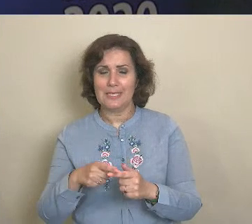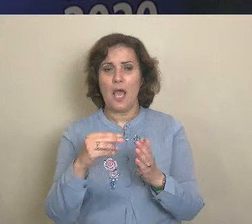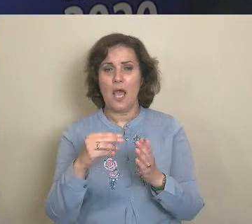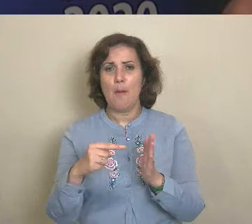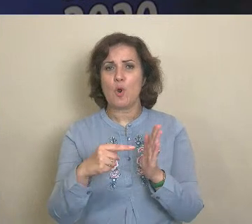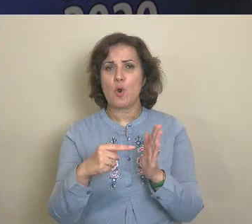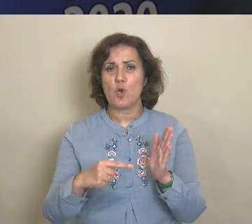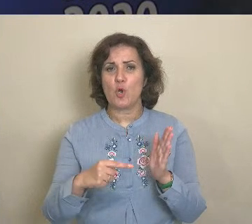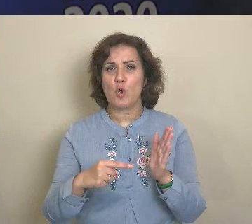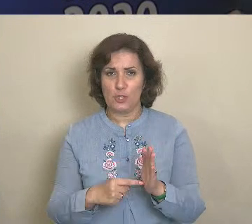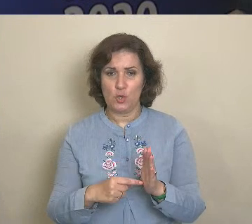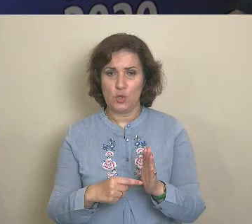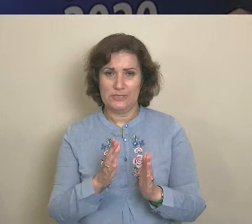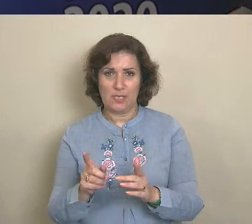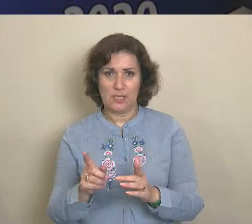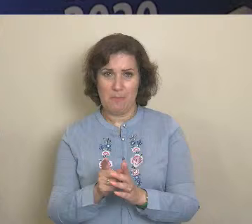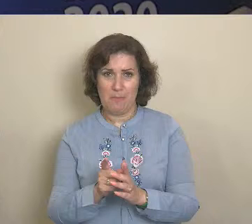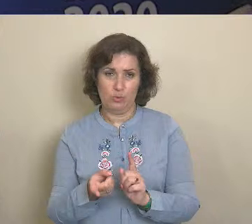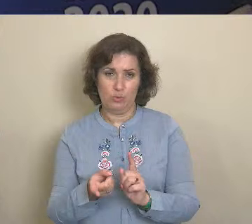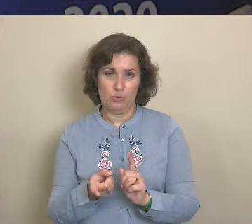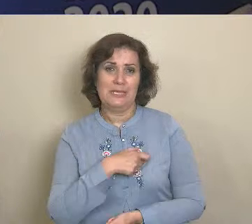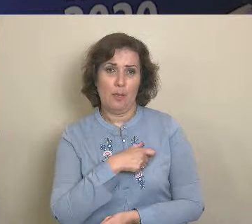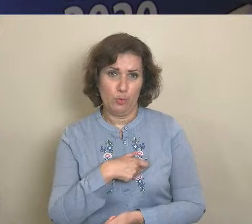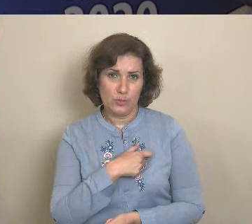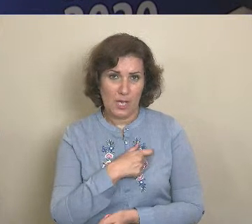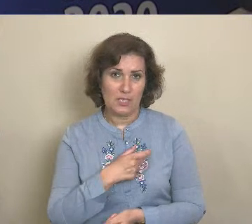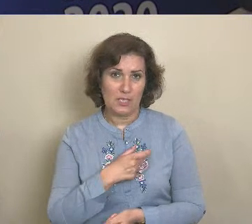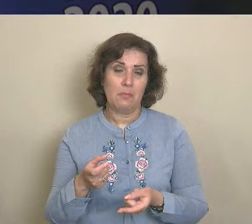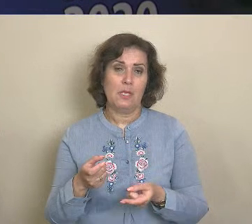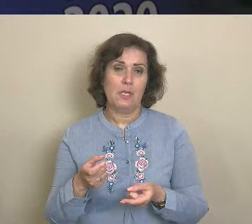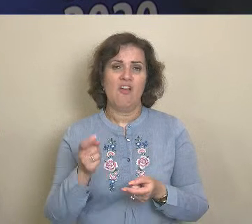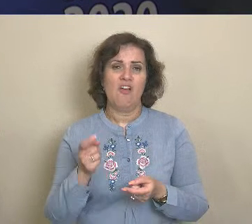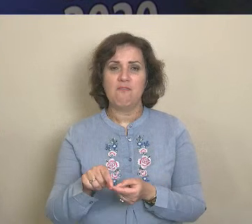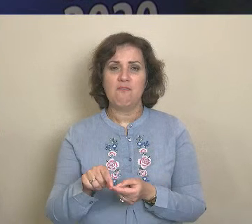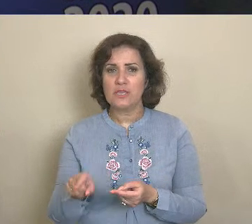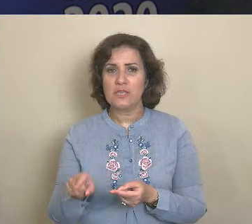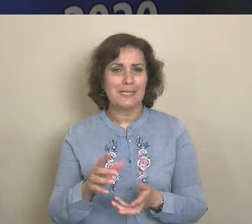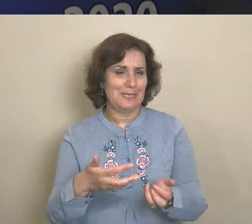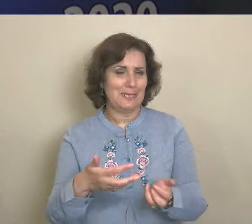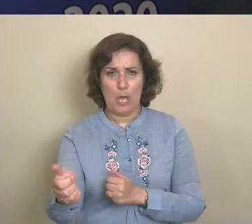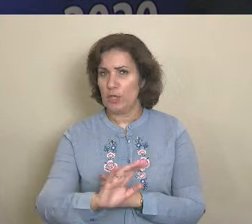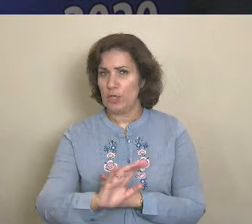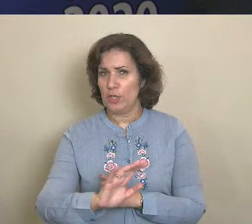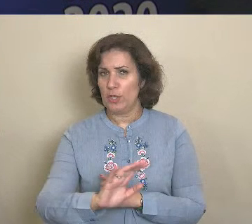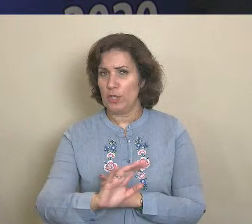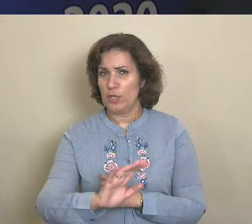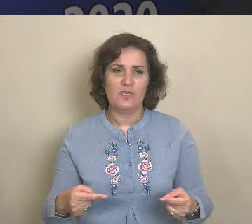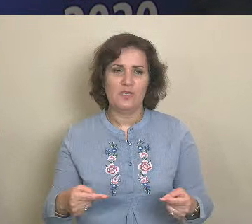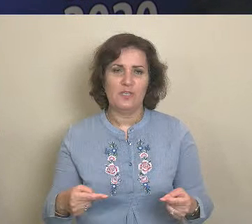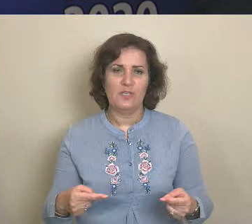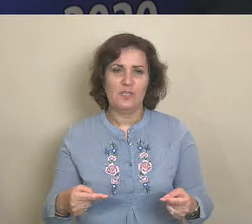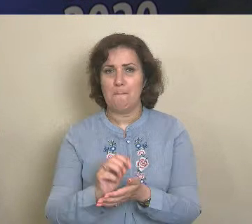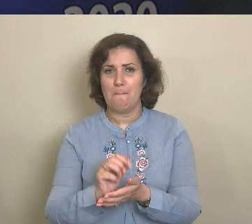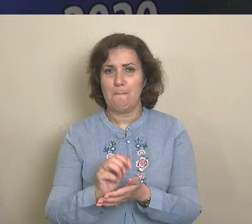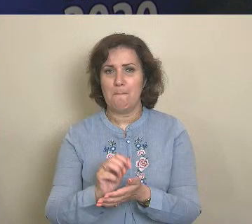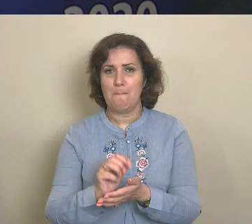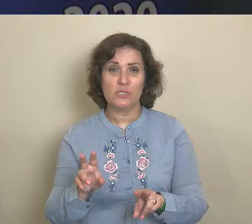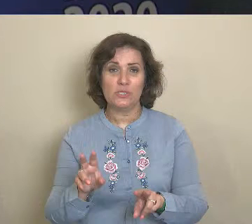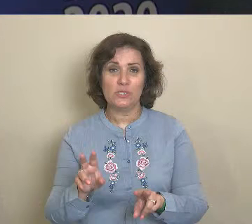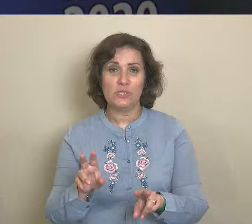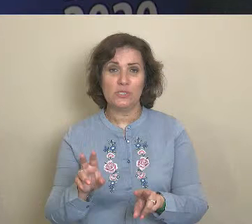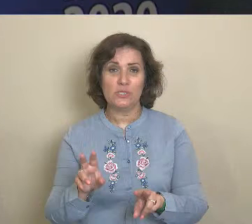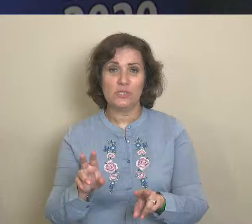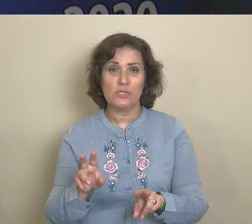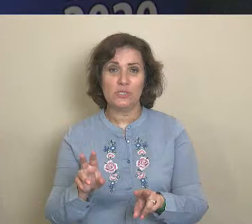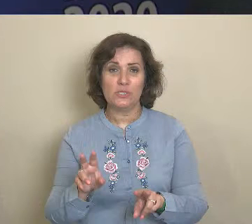candidates that were running under proportionate system and were supposed to become councillors did not